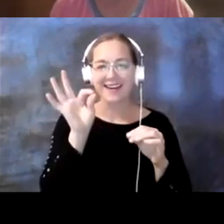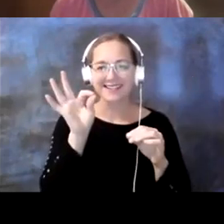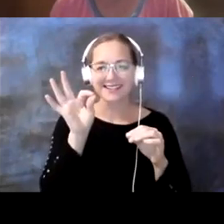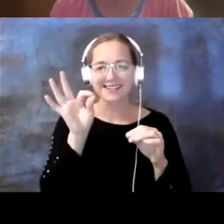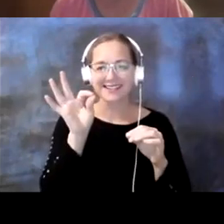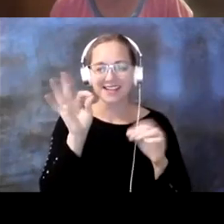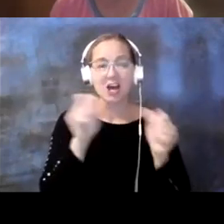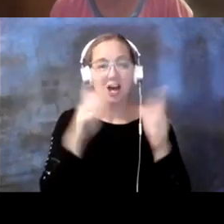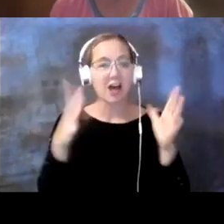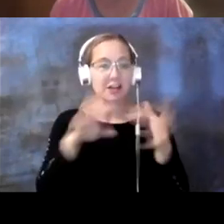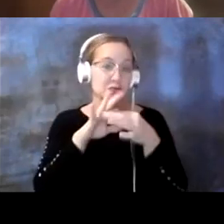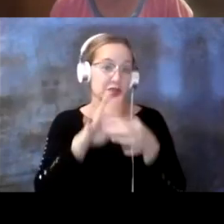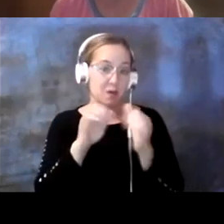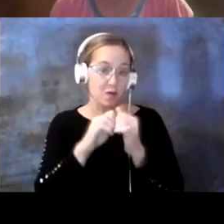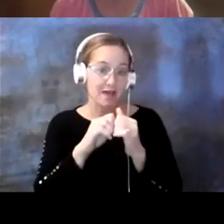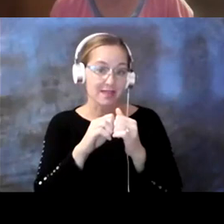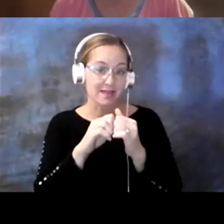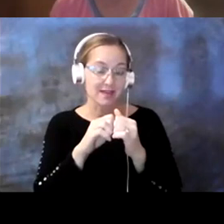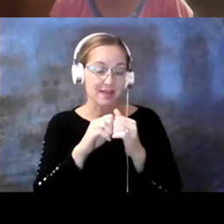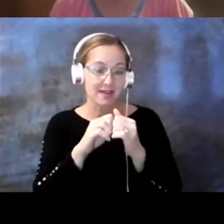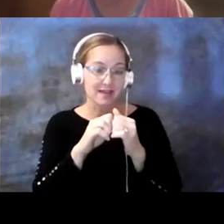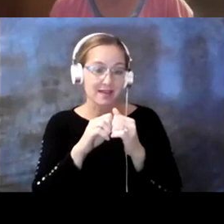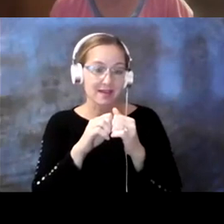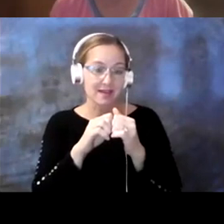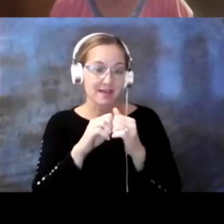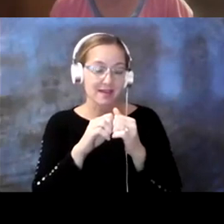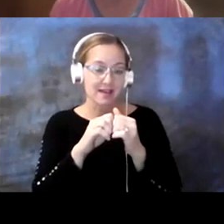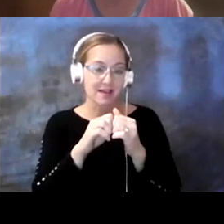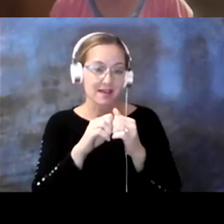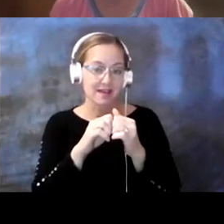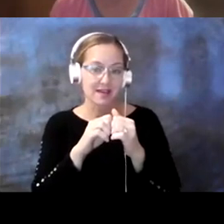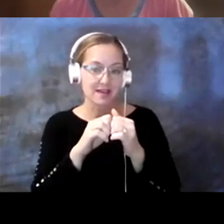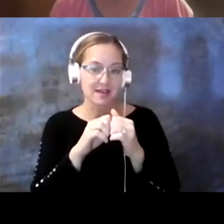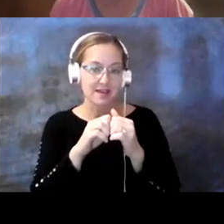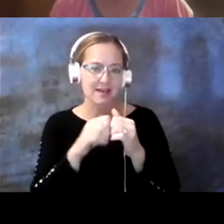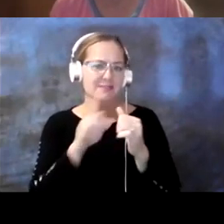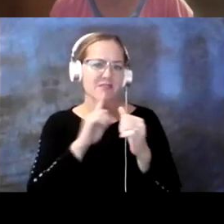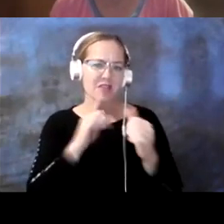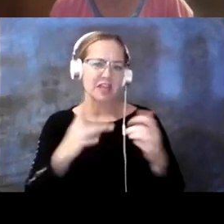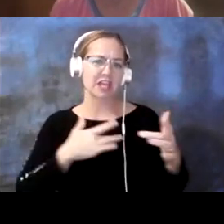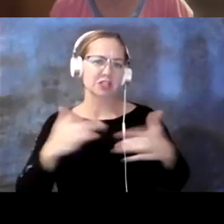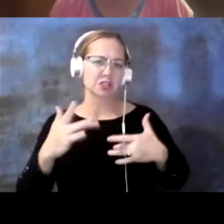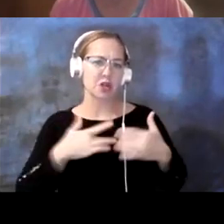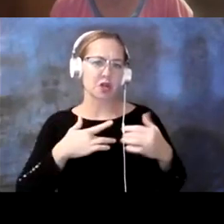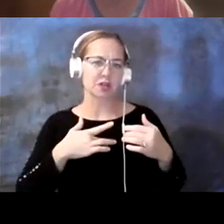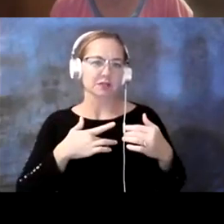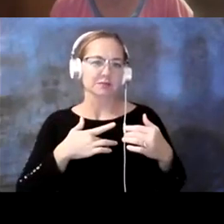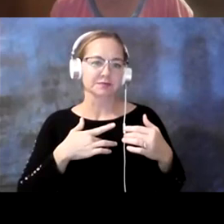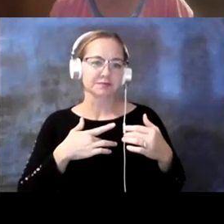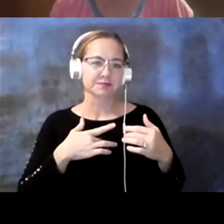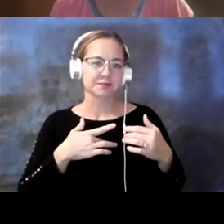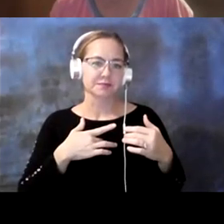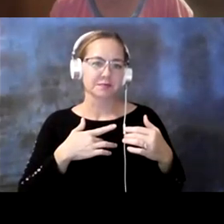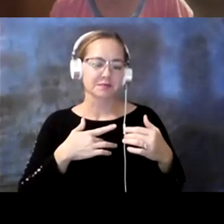with people are very, very, very concerned and have a lot of